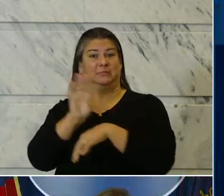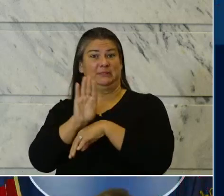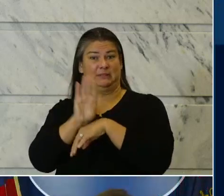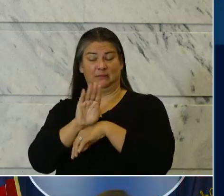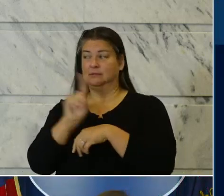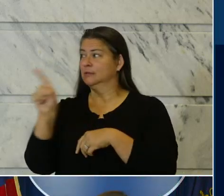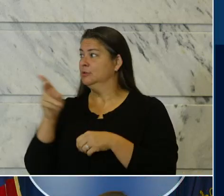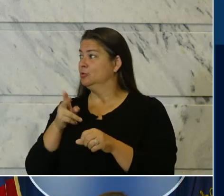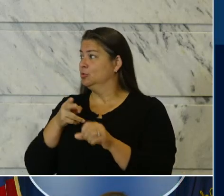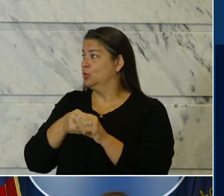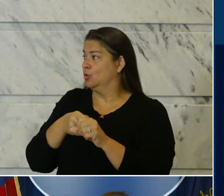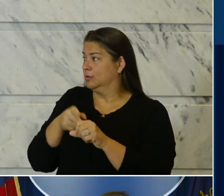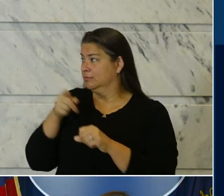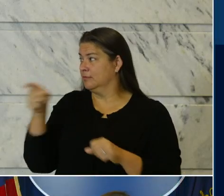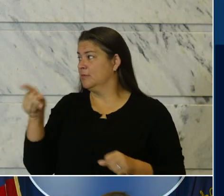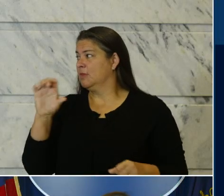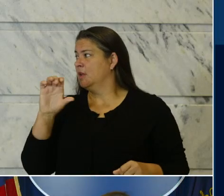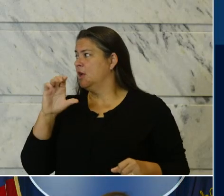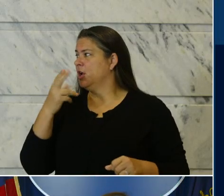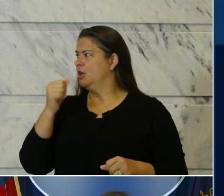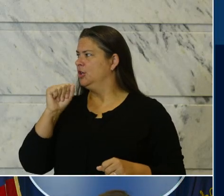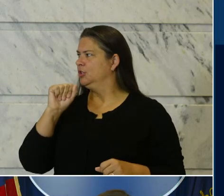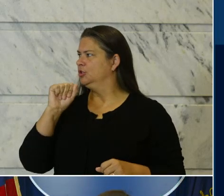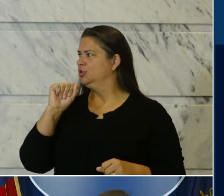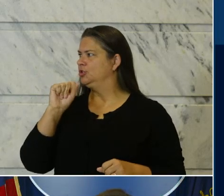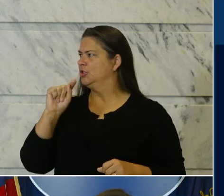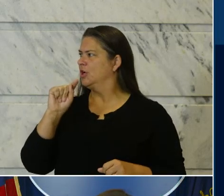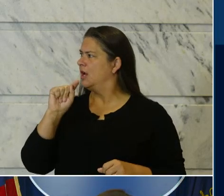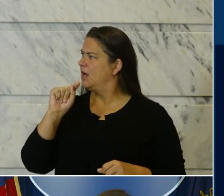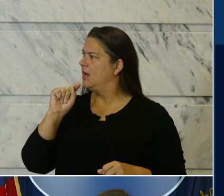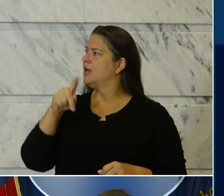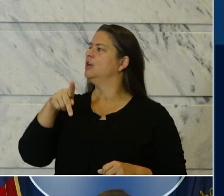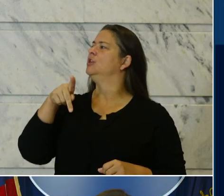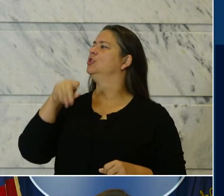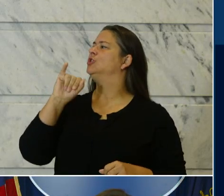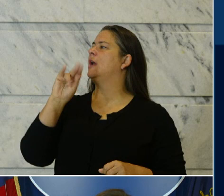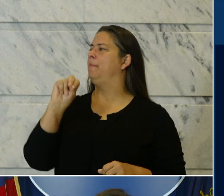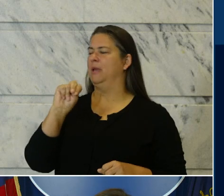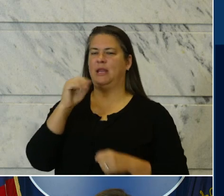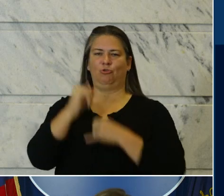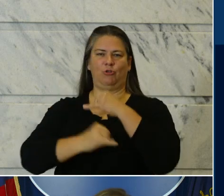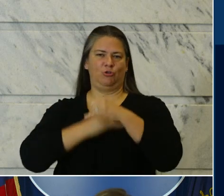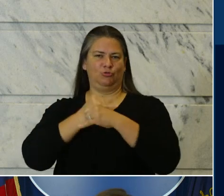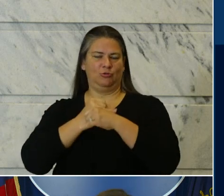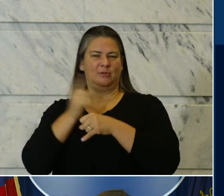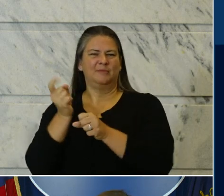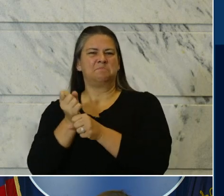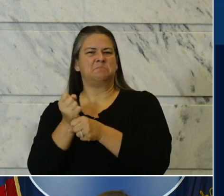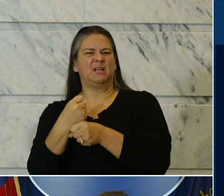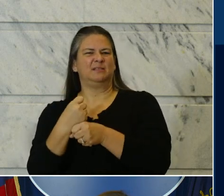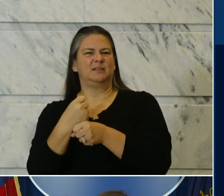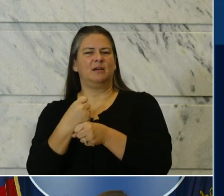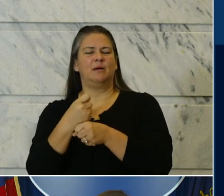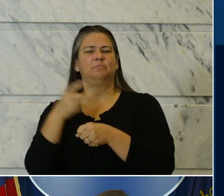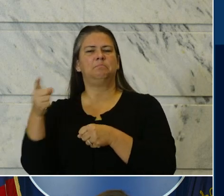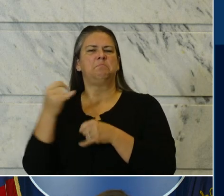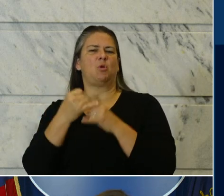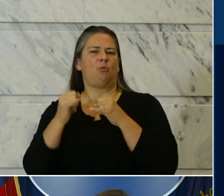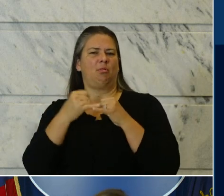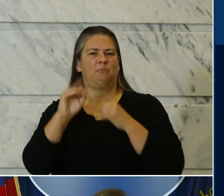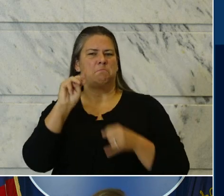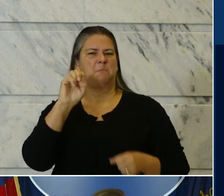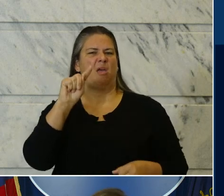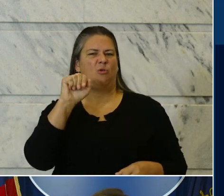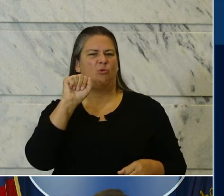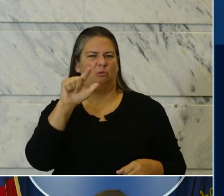International, a manufacturer of metal compressed air sprayers based in Bavaria, New York. Chapin plans